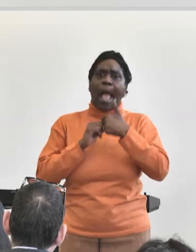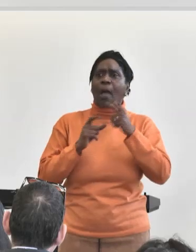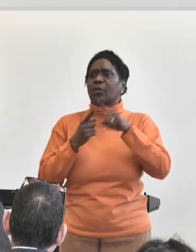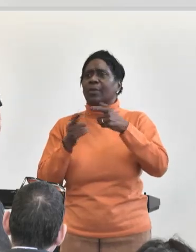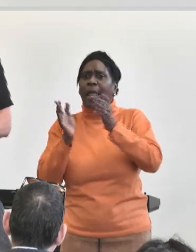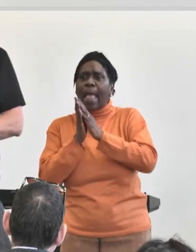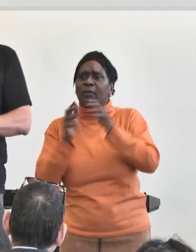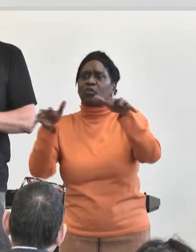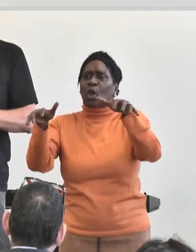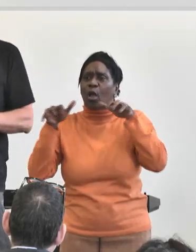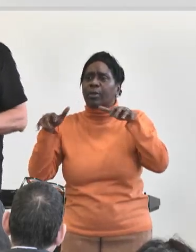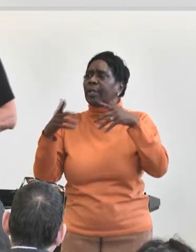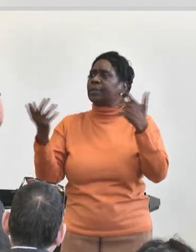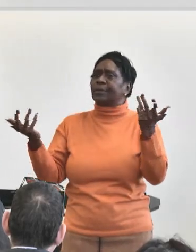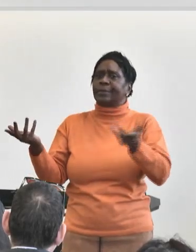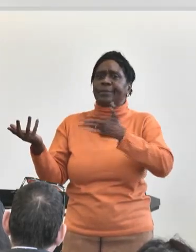the congregation